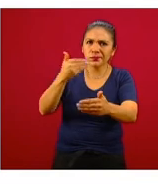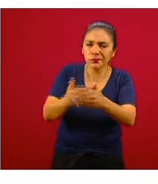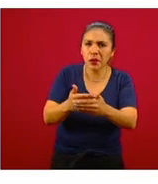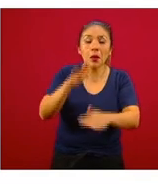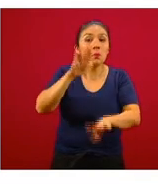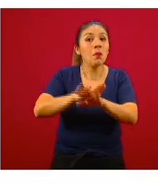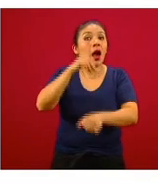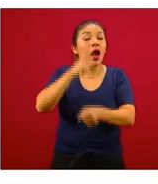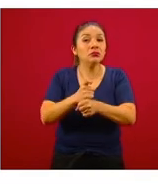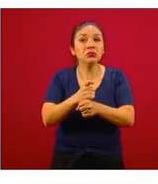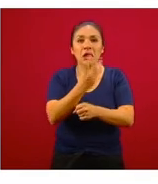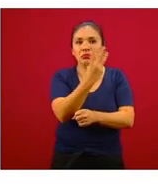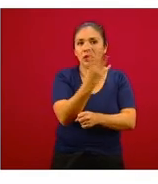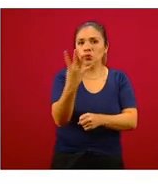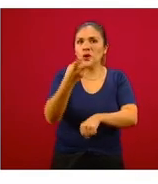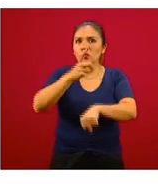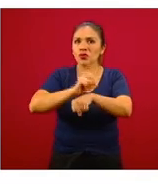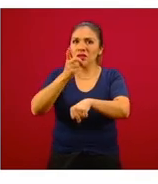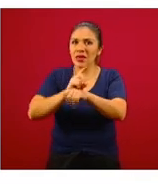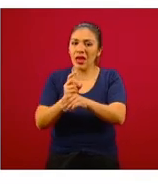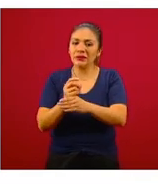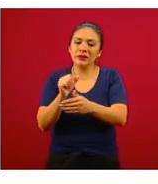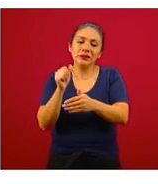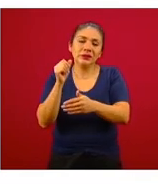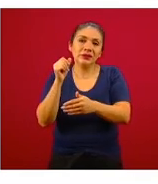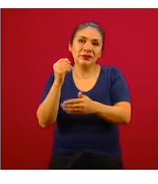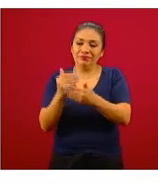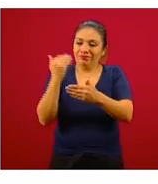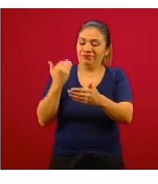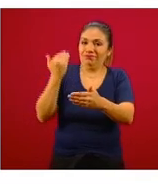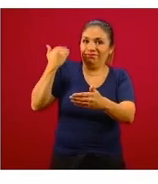or deny that they were caused by COVID-19.